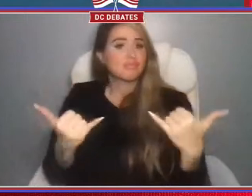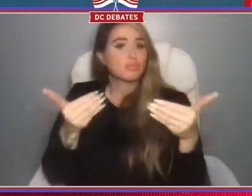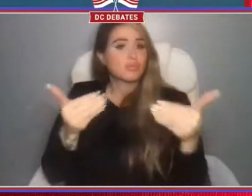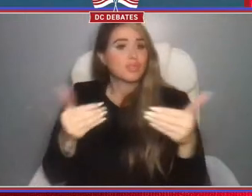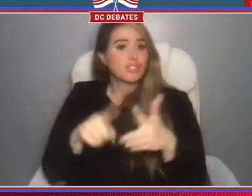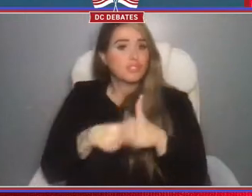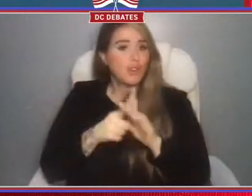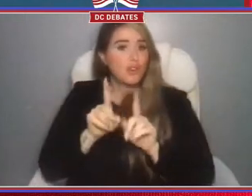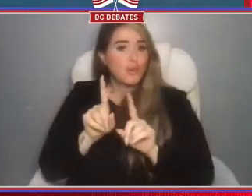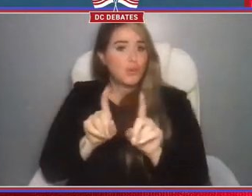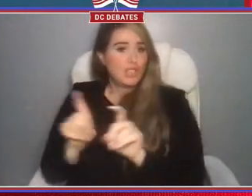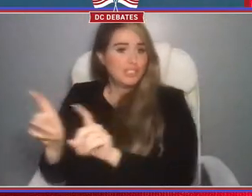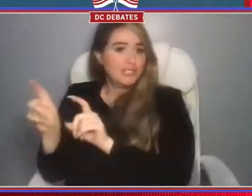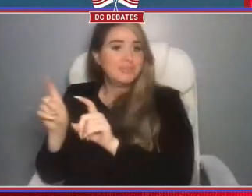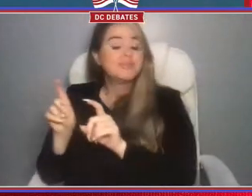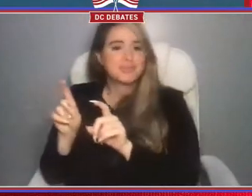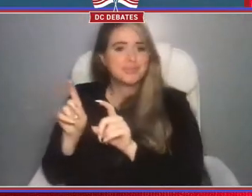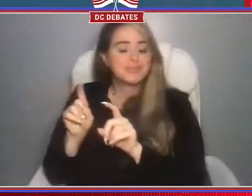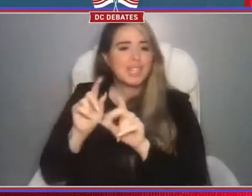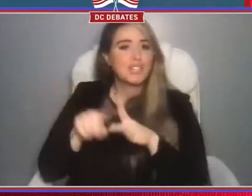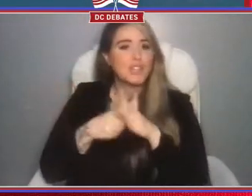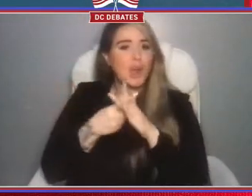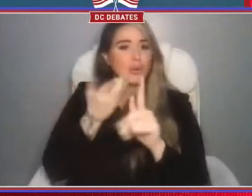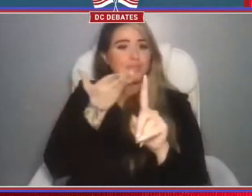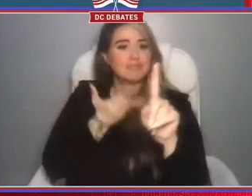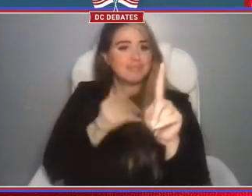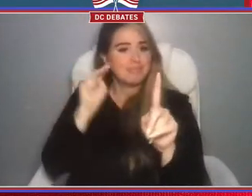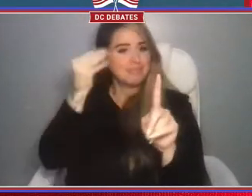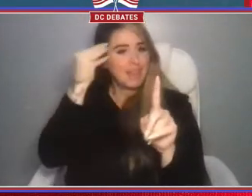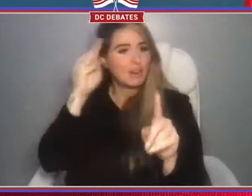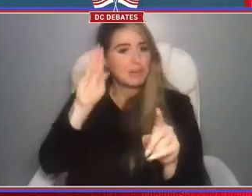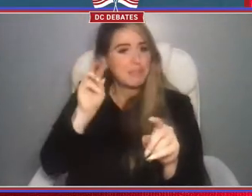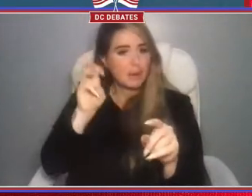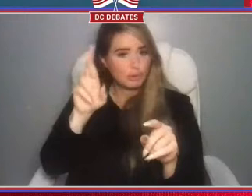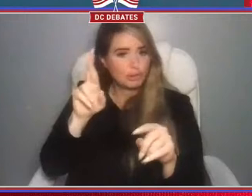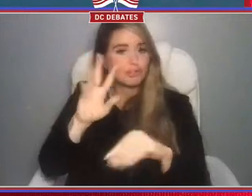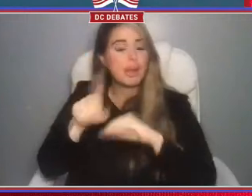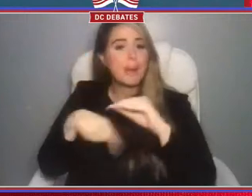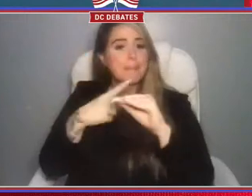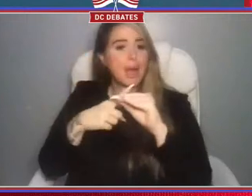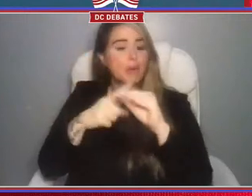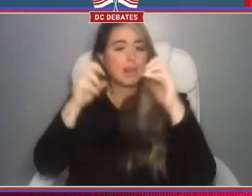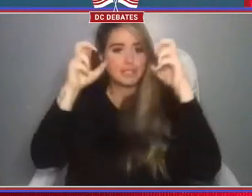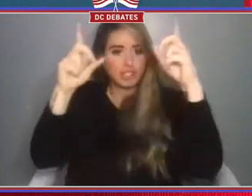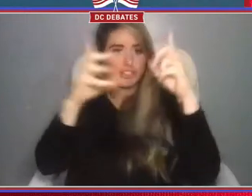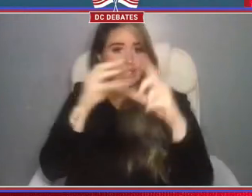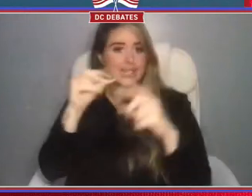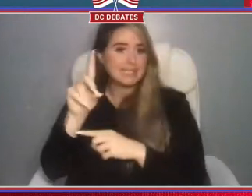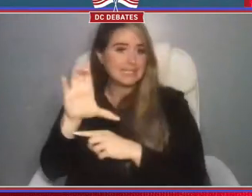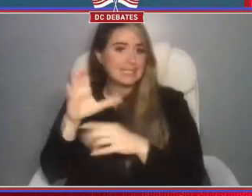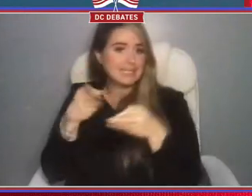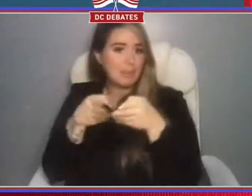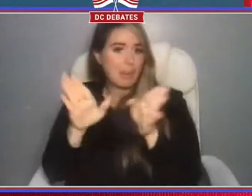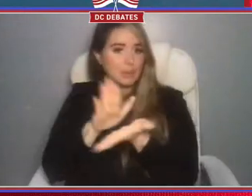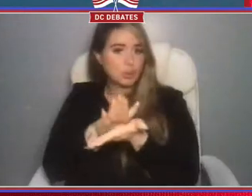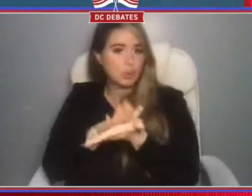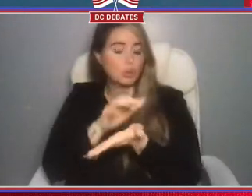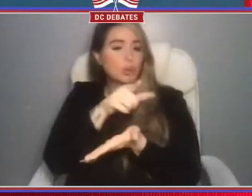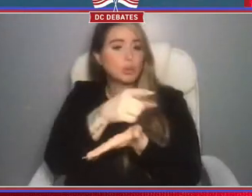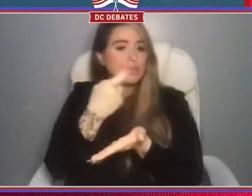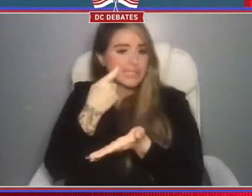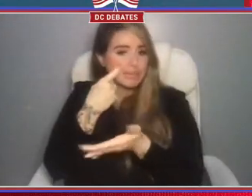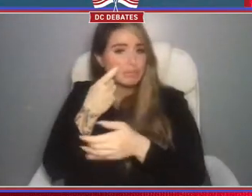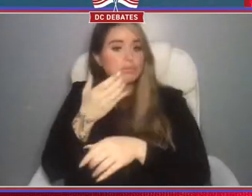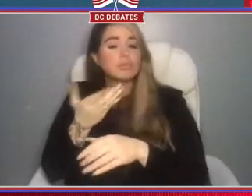Mayor Bowser, we'll start with you on the topic of education and D.C. public schools. You've significantly increased education funding during